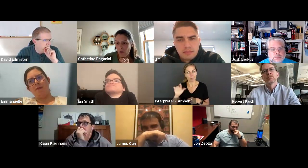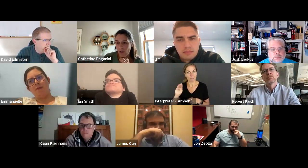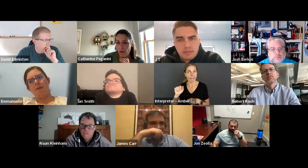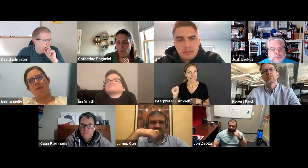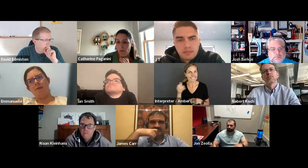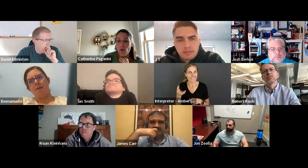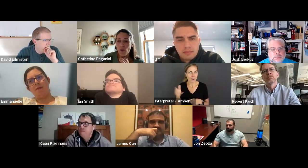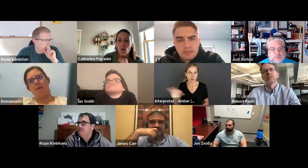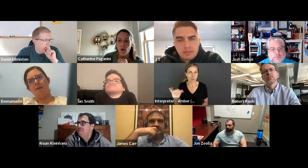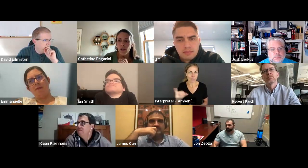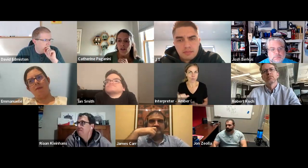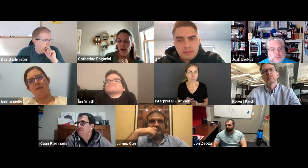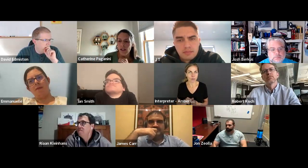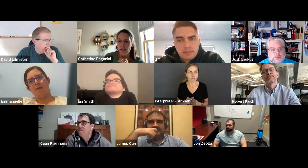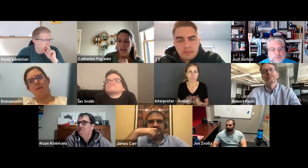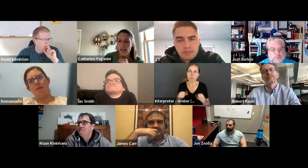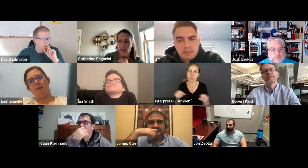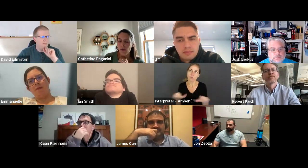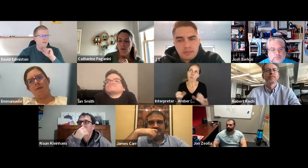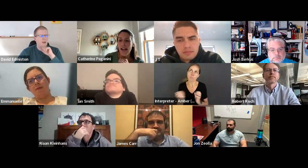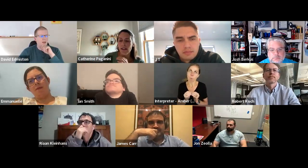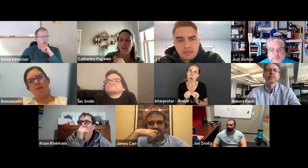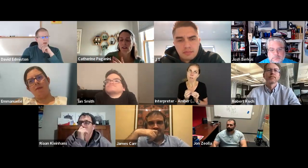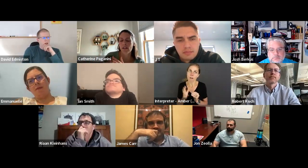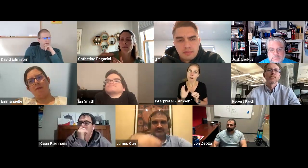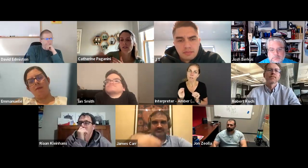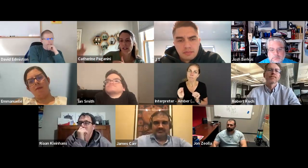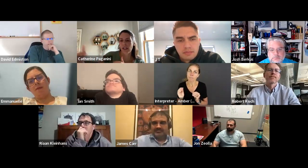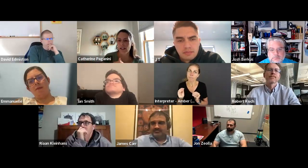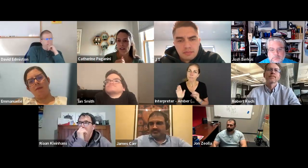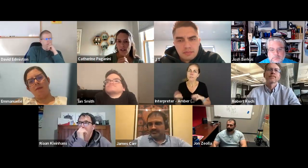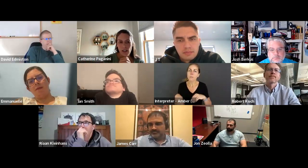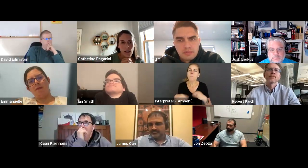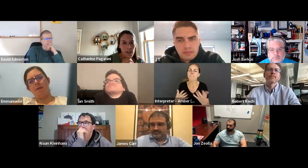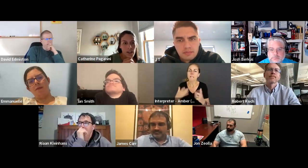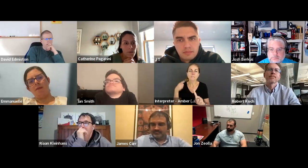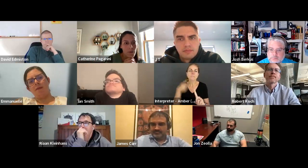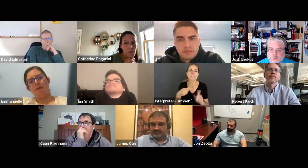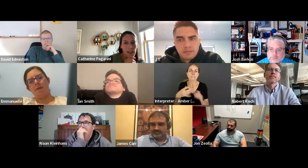just to do more and provide specific guidance.